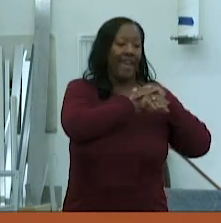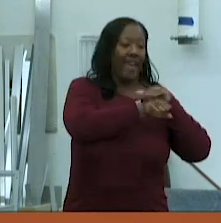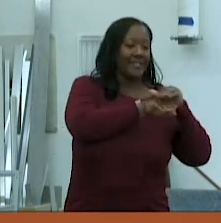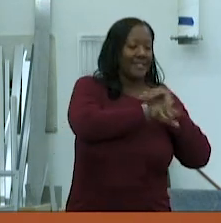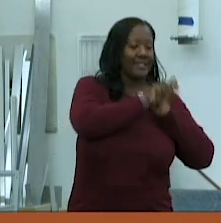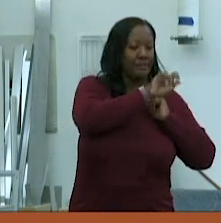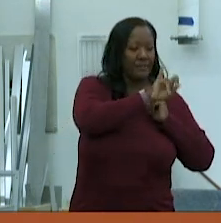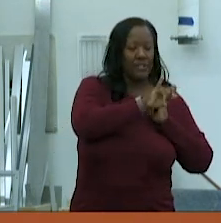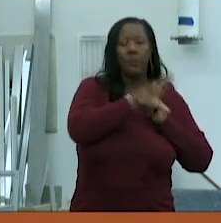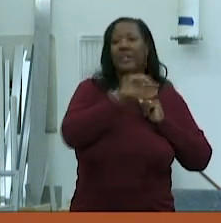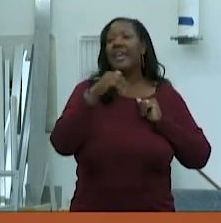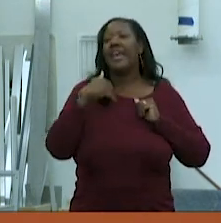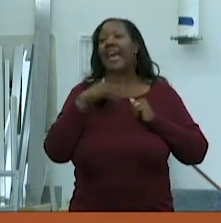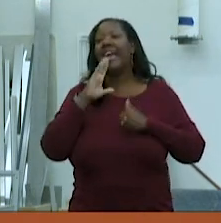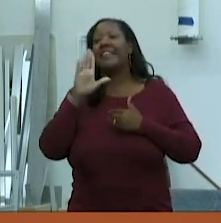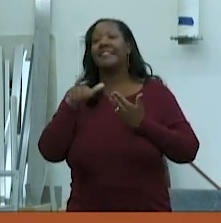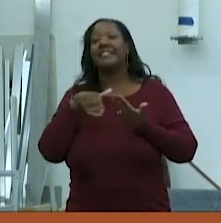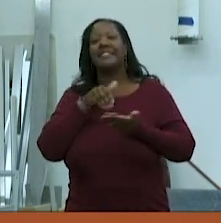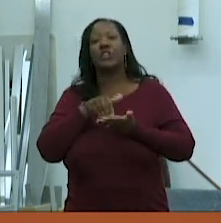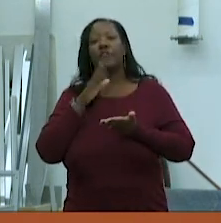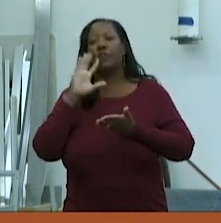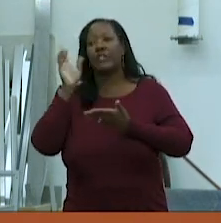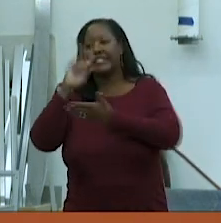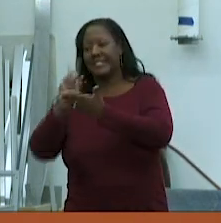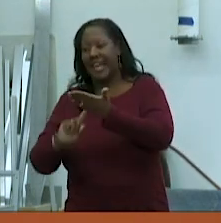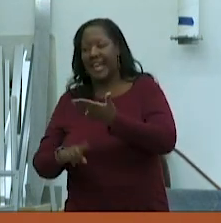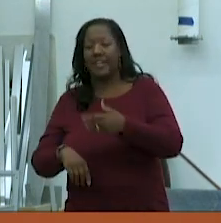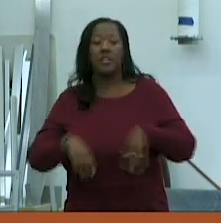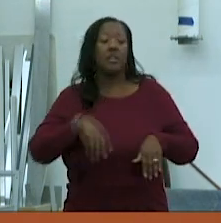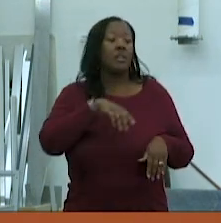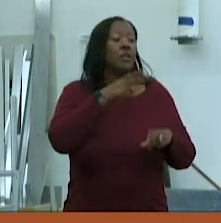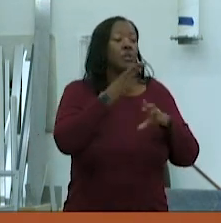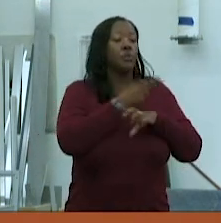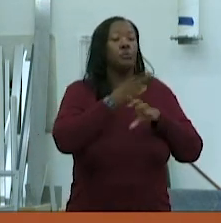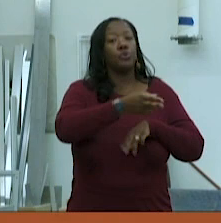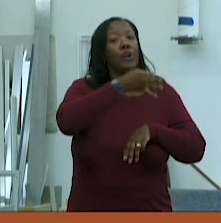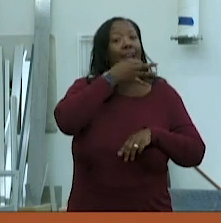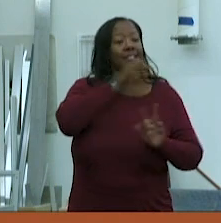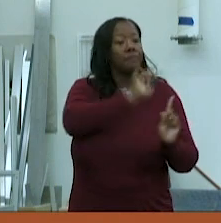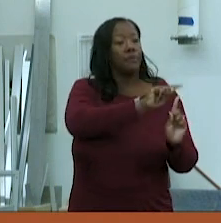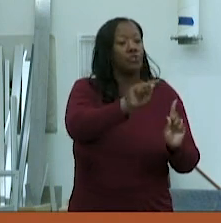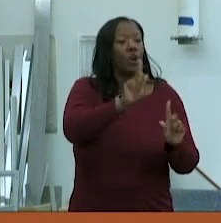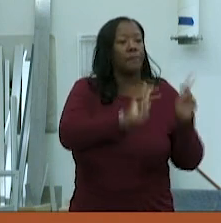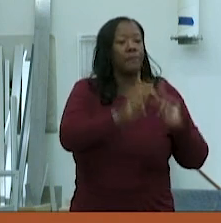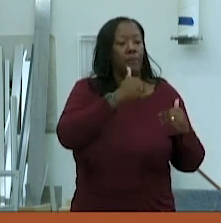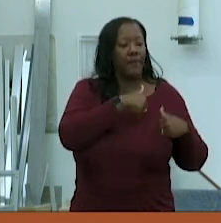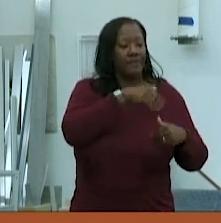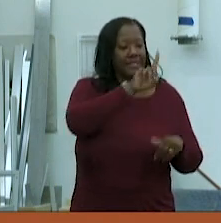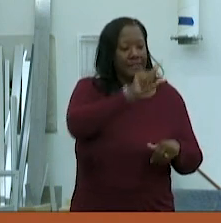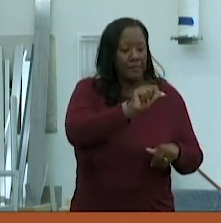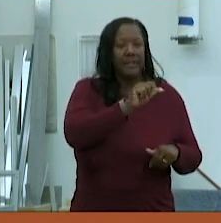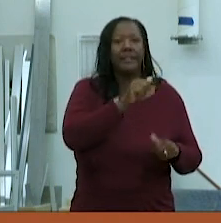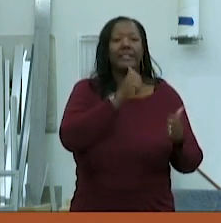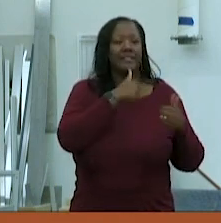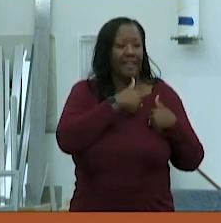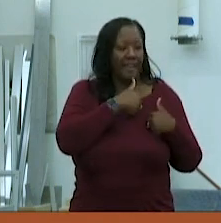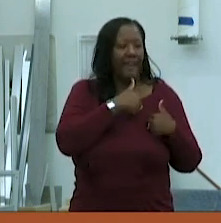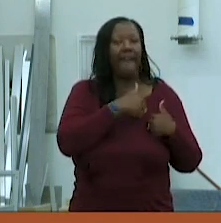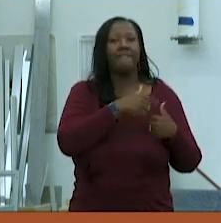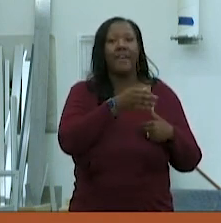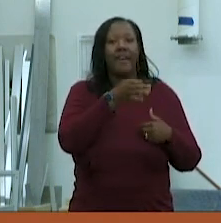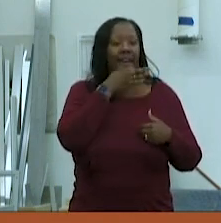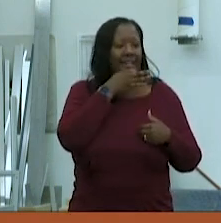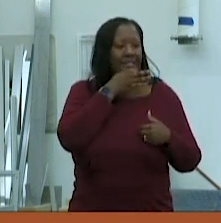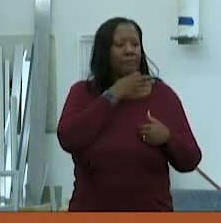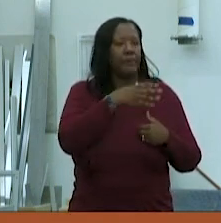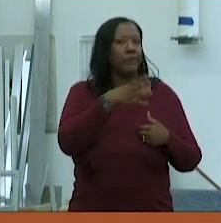for Human-Centered Design. User experts are people with disabilities who have developed expertise by means of their lived experience in dealing